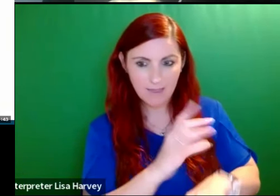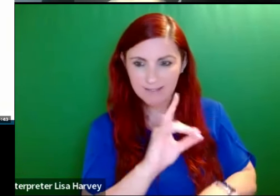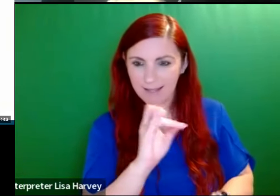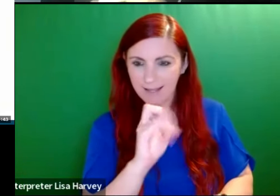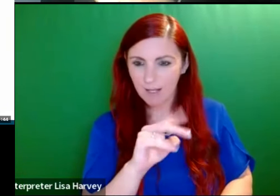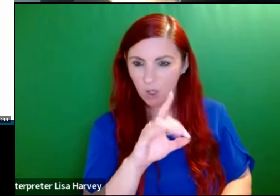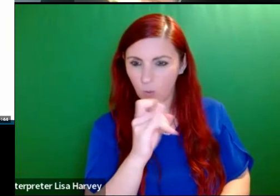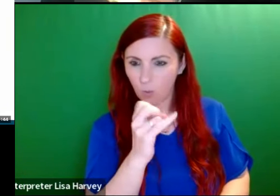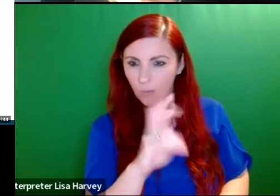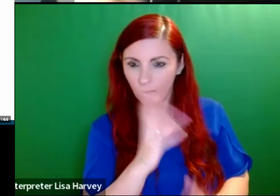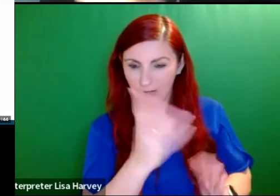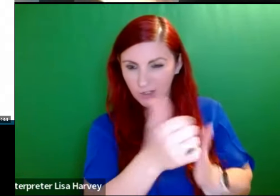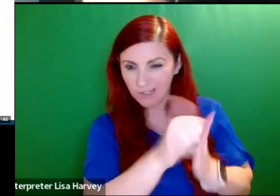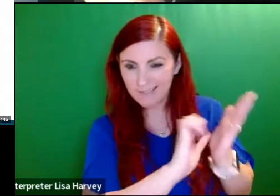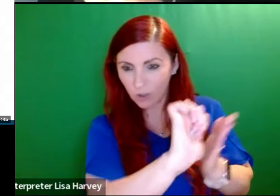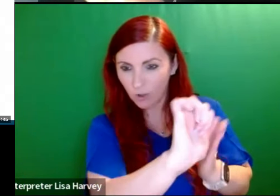paper